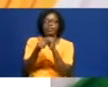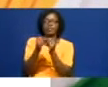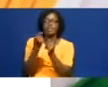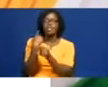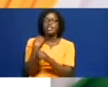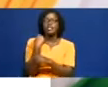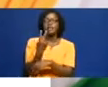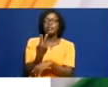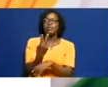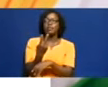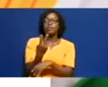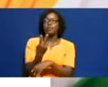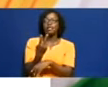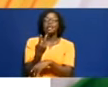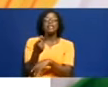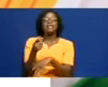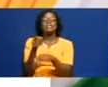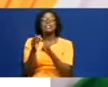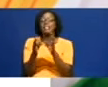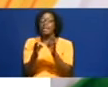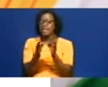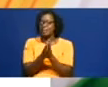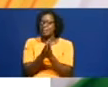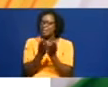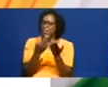paid to examiners must be